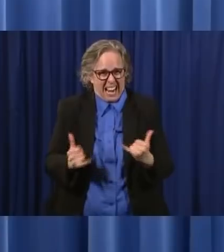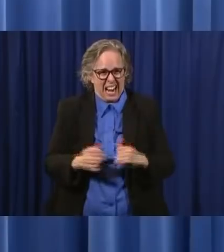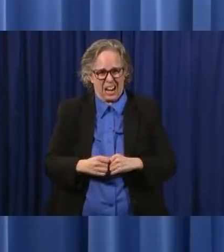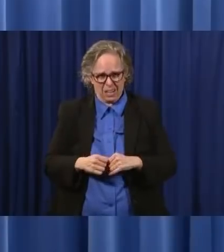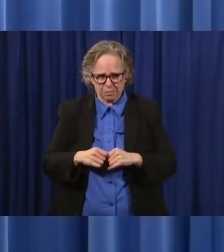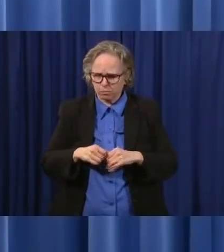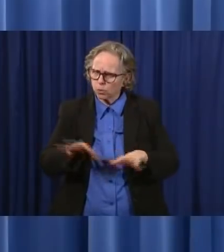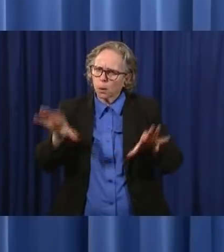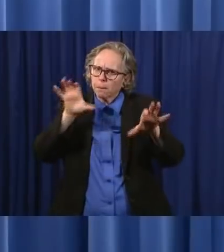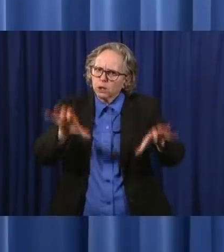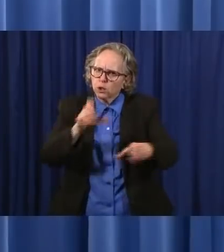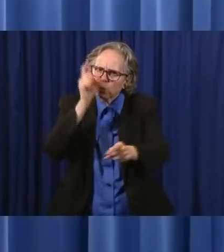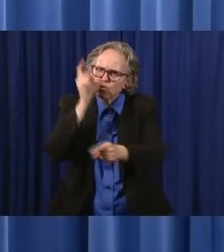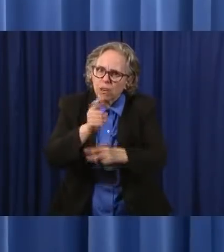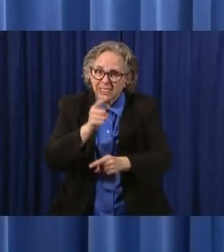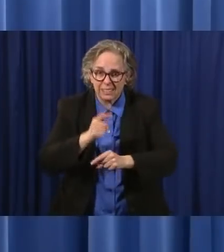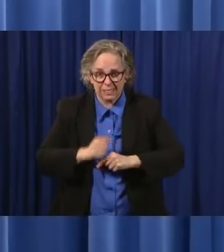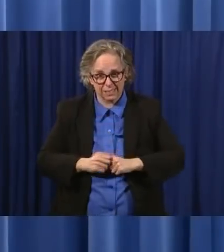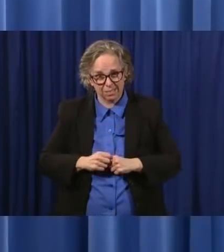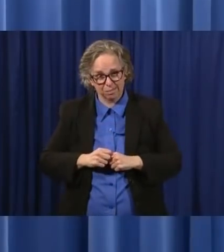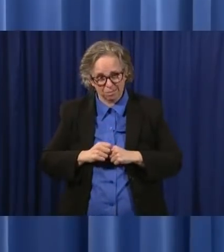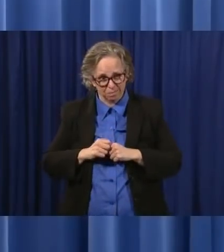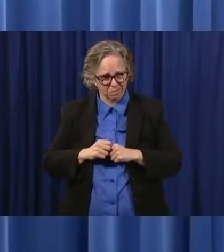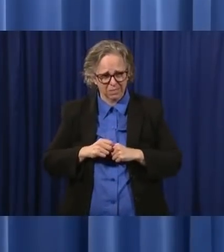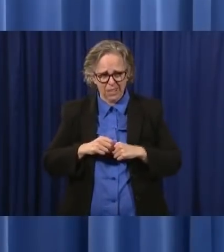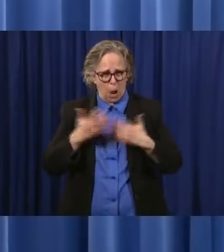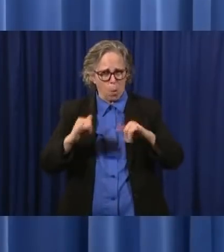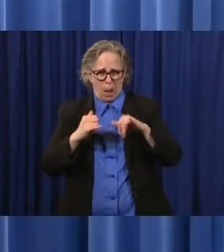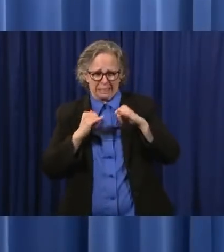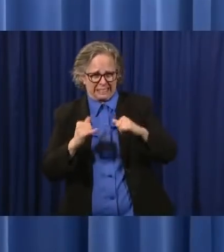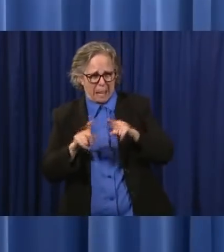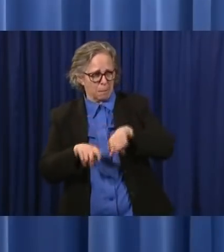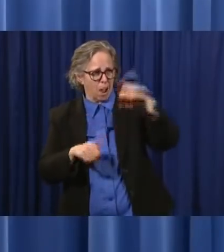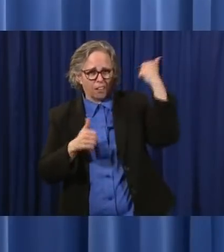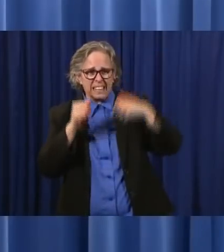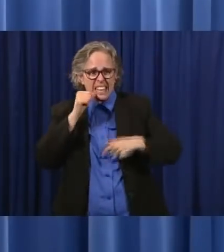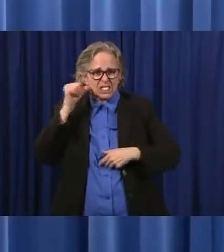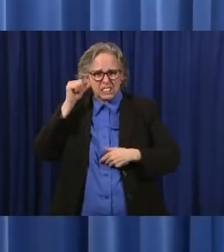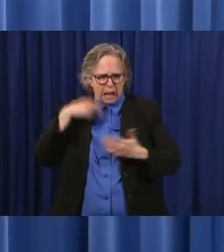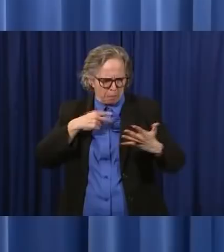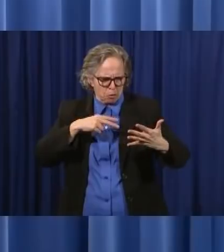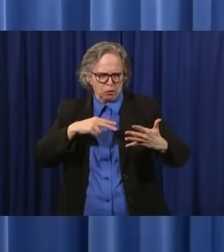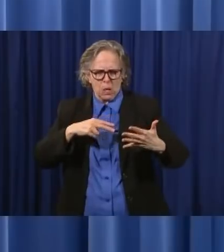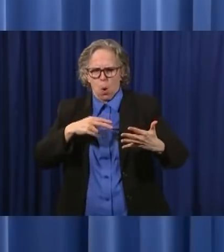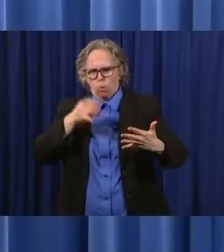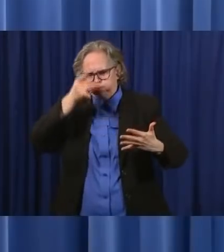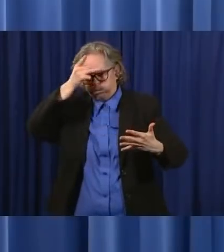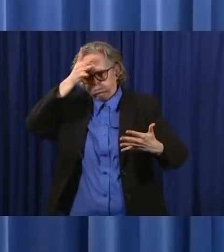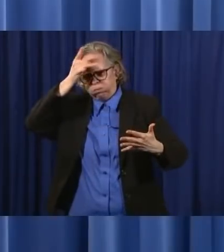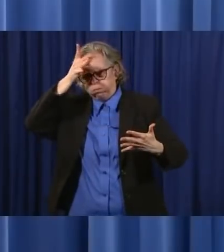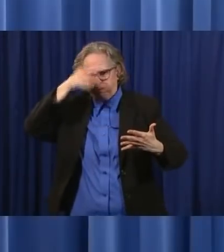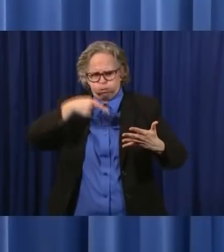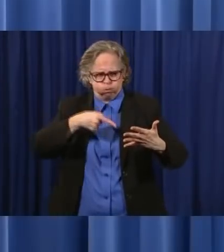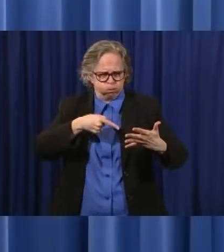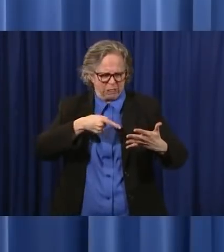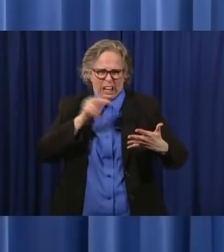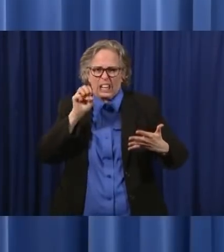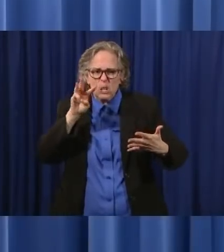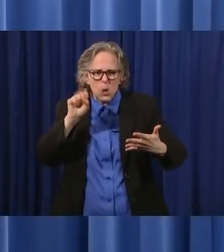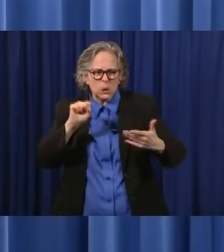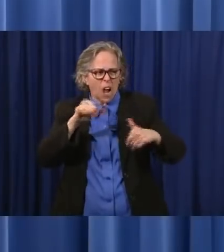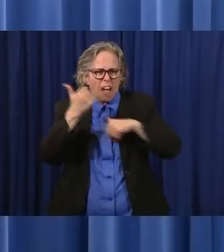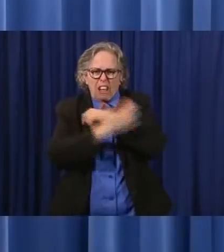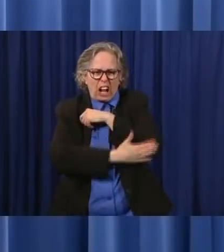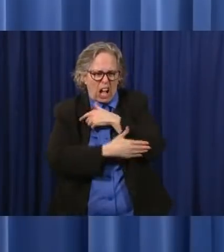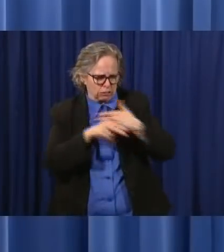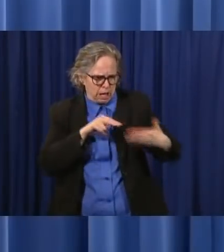what I was seeing yesterday and reading yesterday online and seeing on the news about countries that are starting to